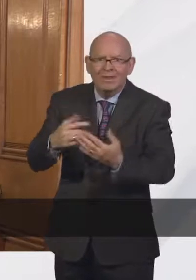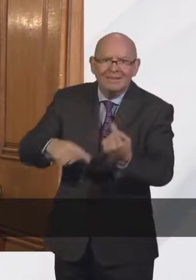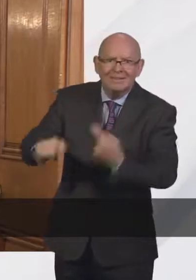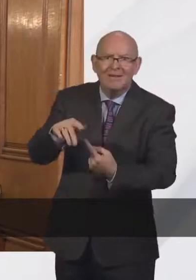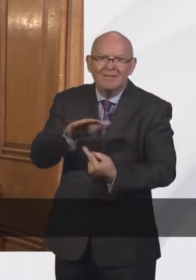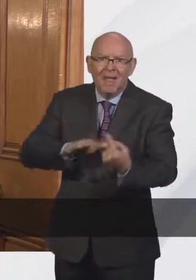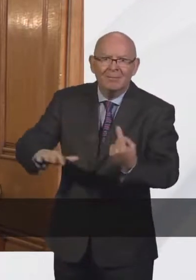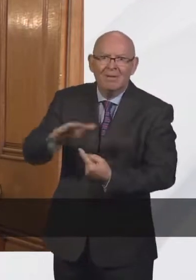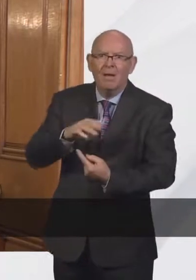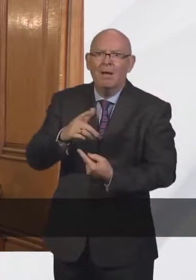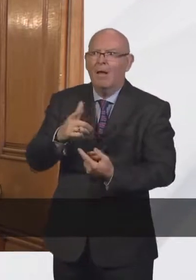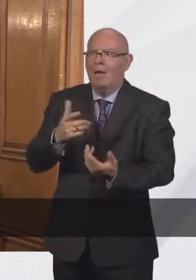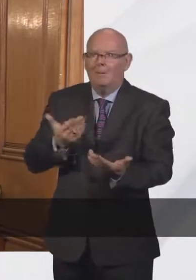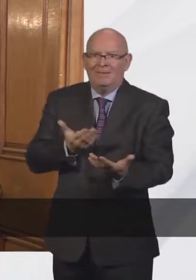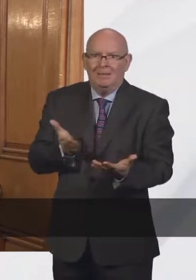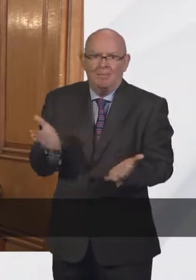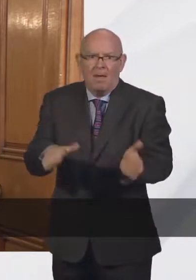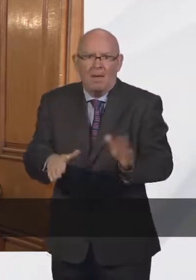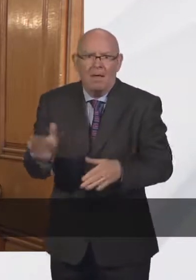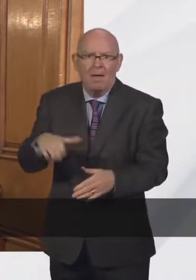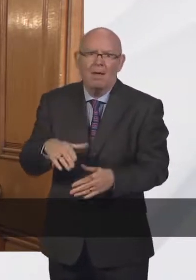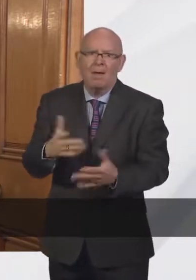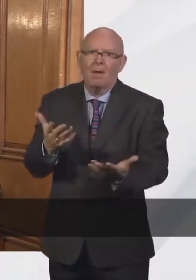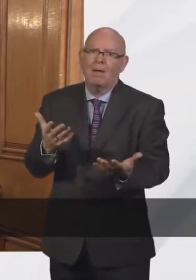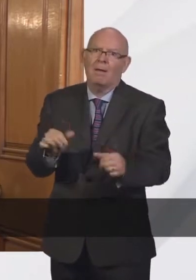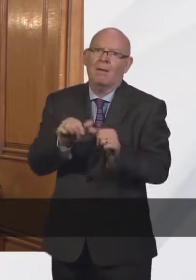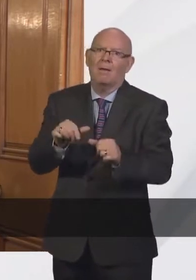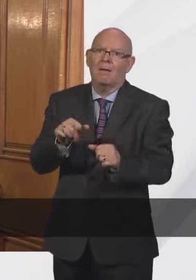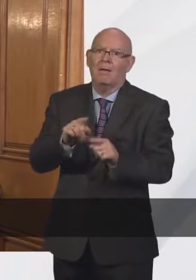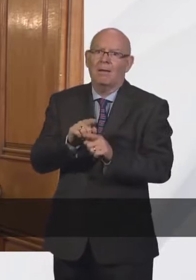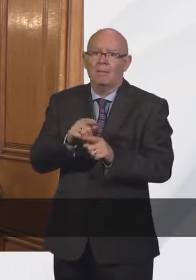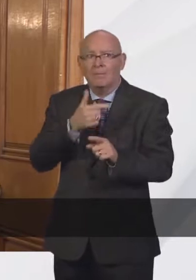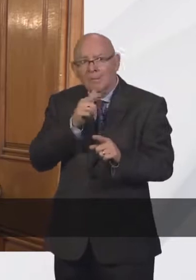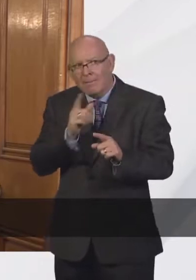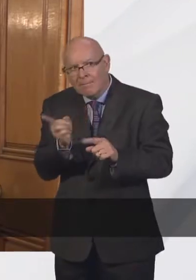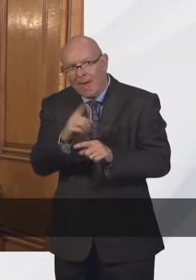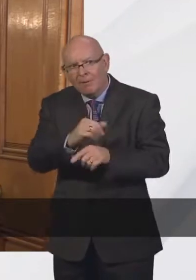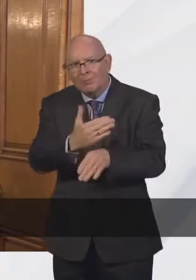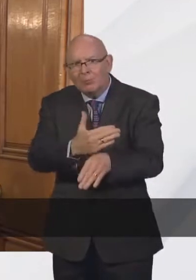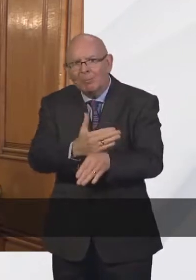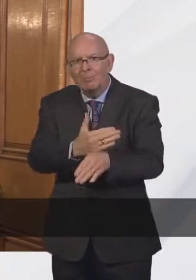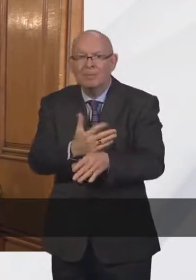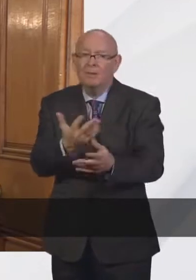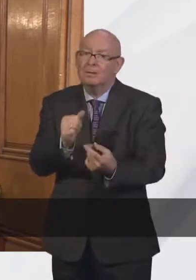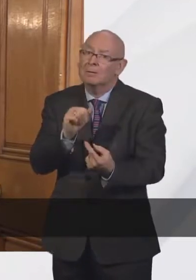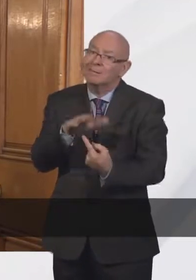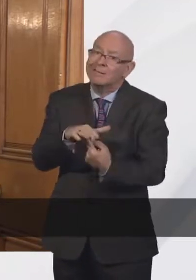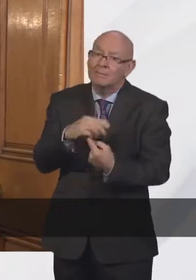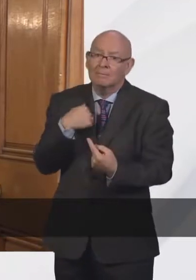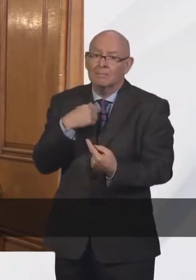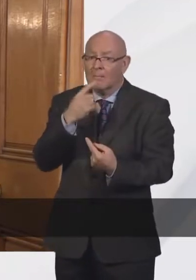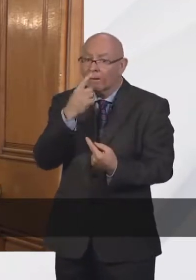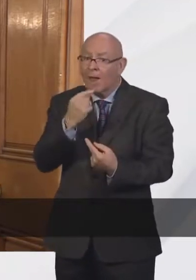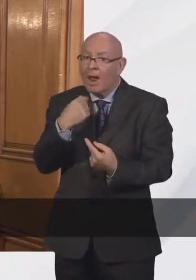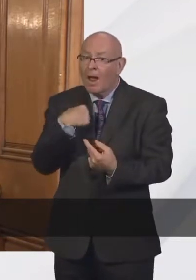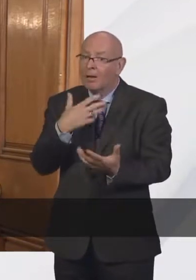high, which can now be modified. Having considered all the evidence, while staying at